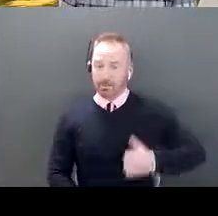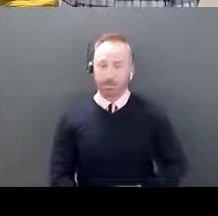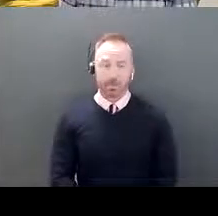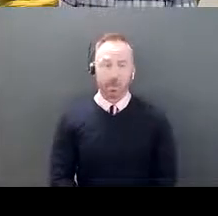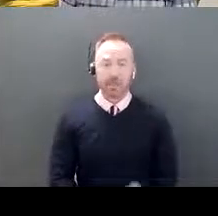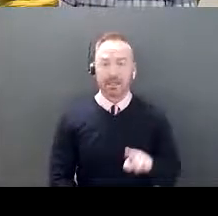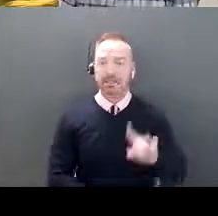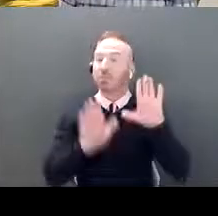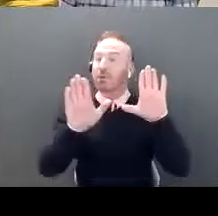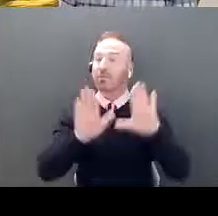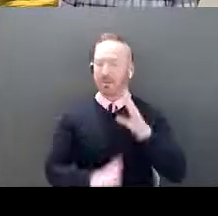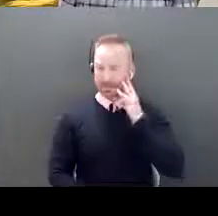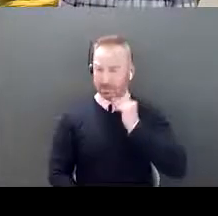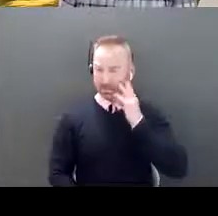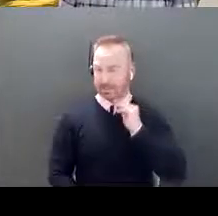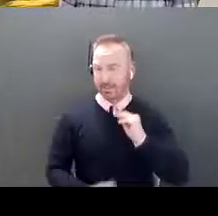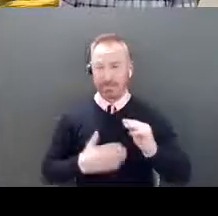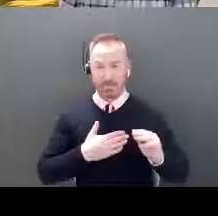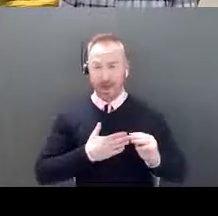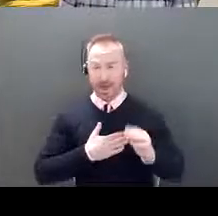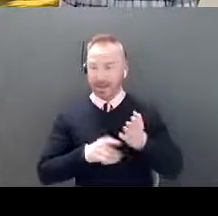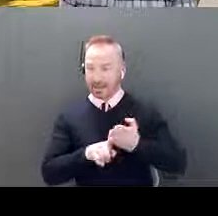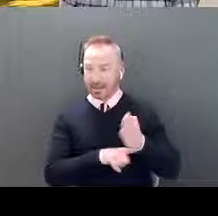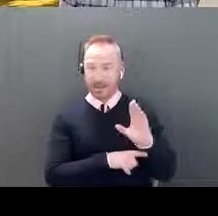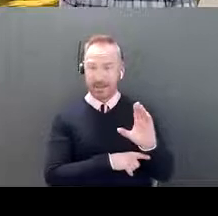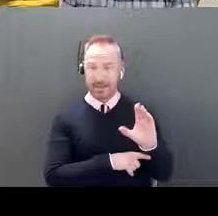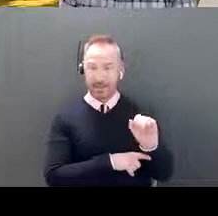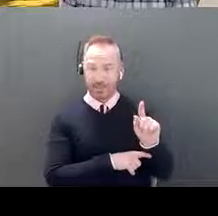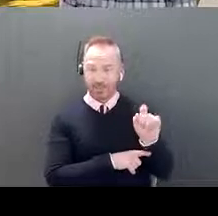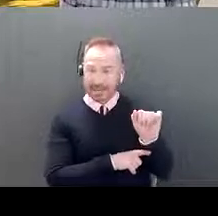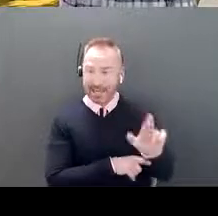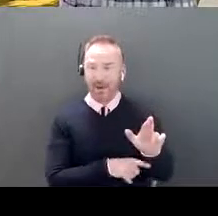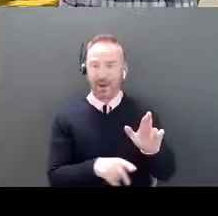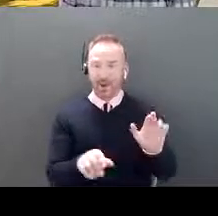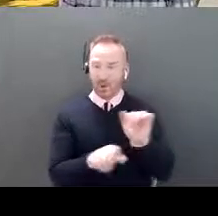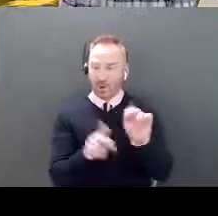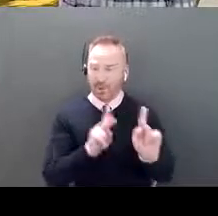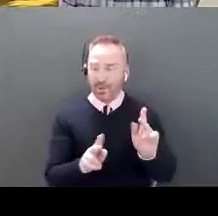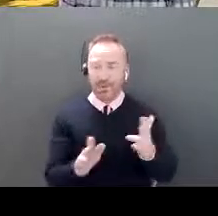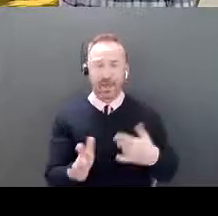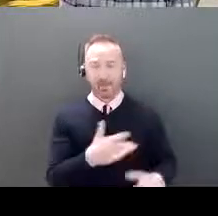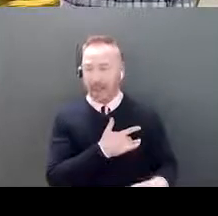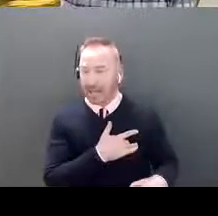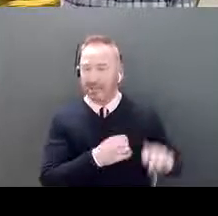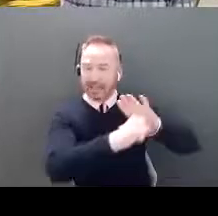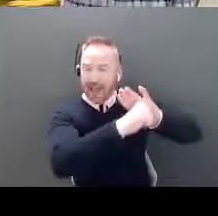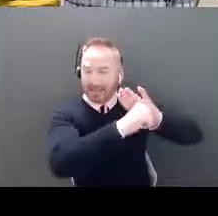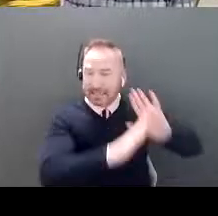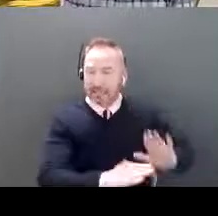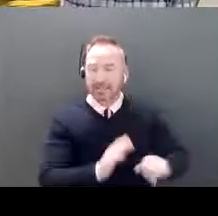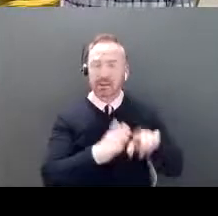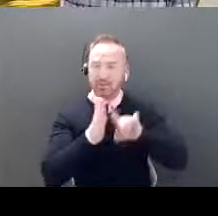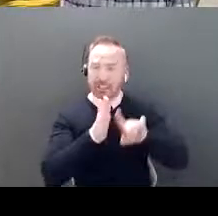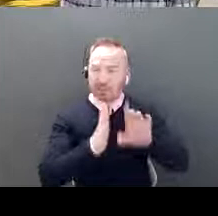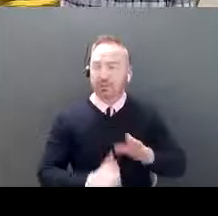wonderful experiences of my career in working with passionate advocates and researchers across the country to develop